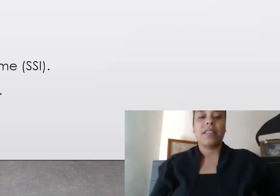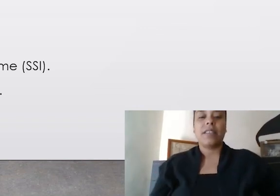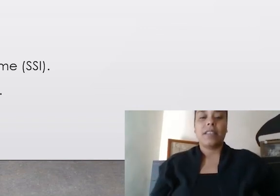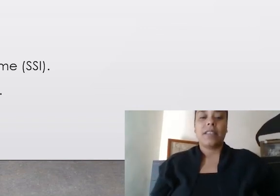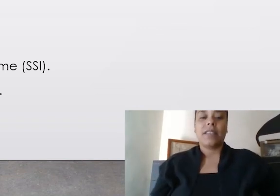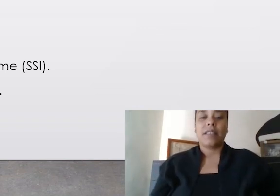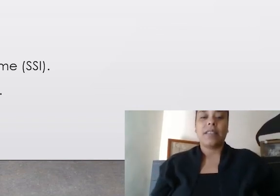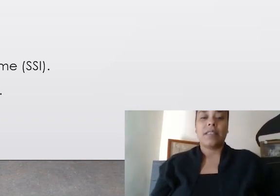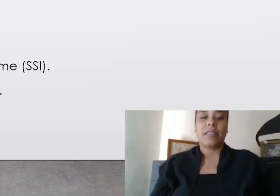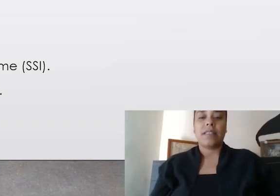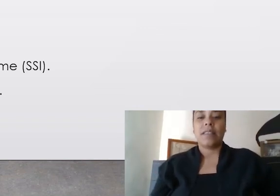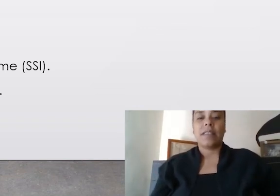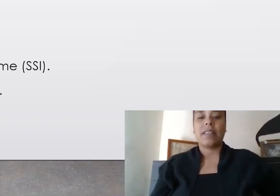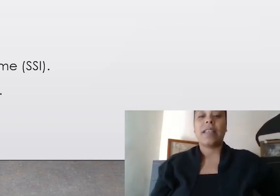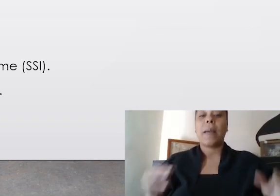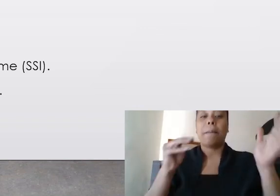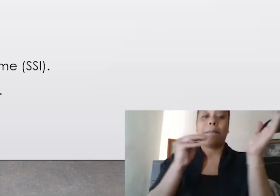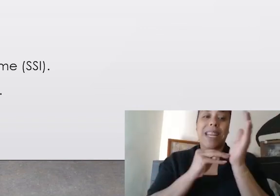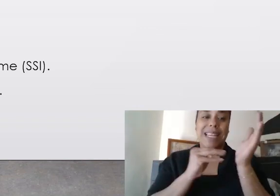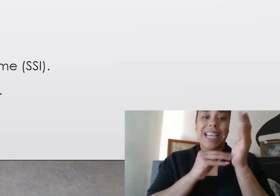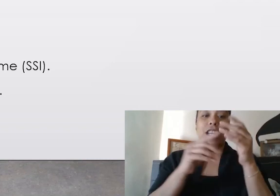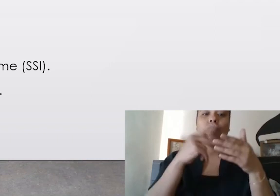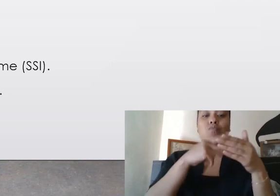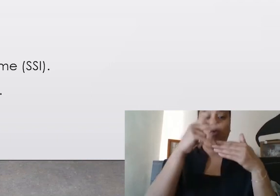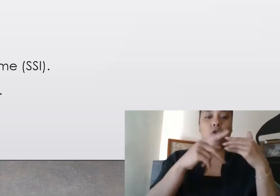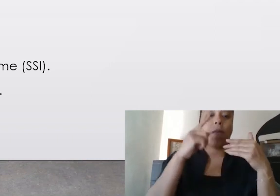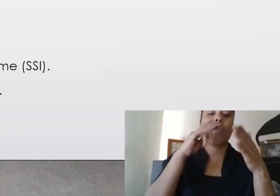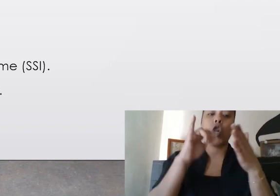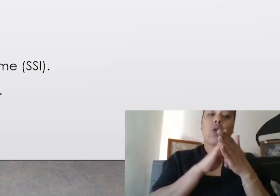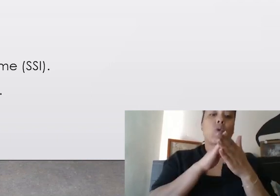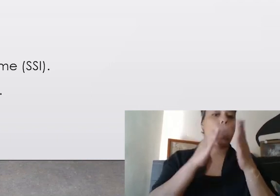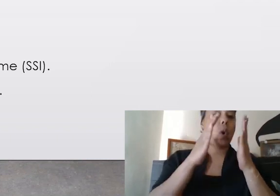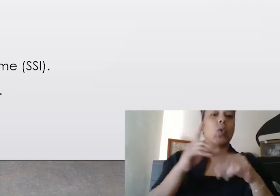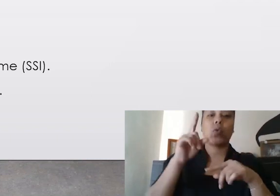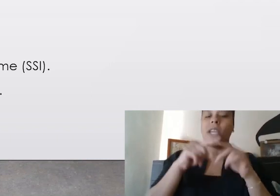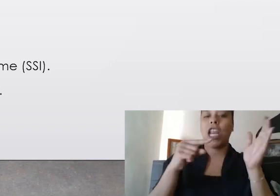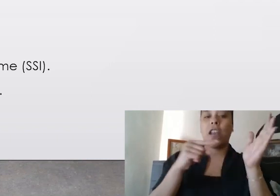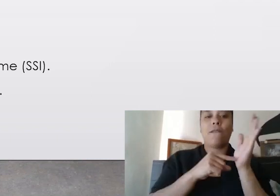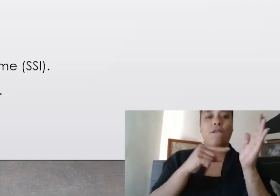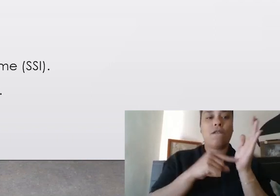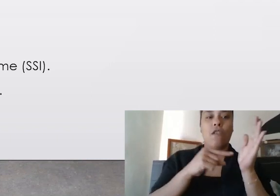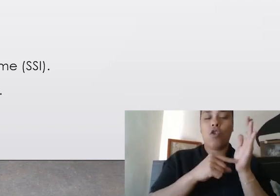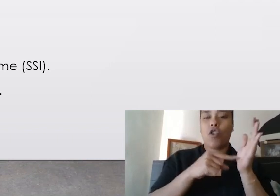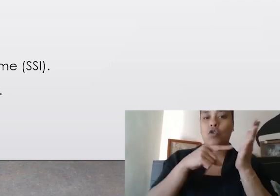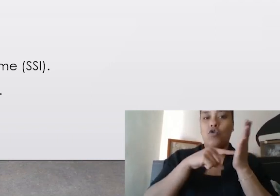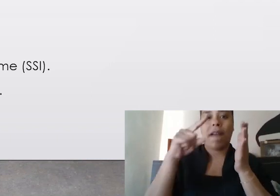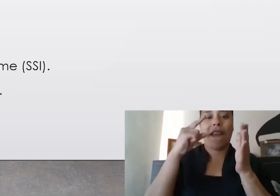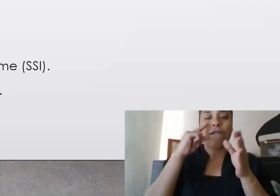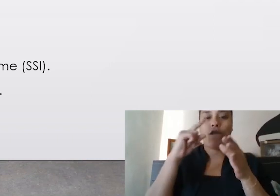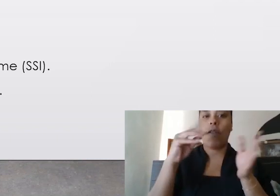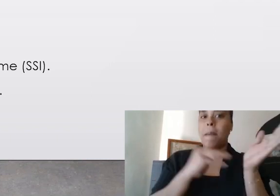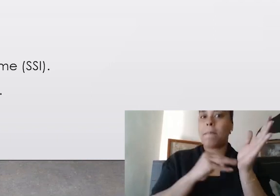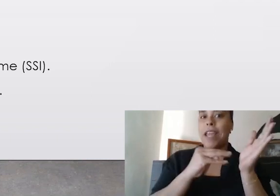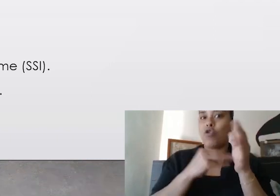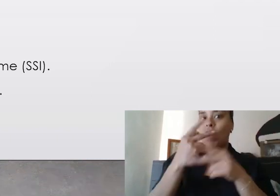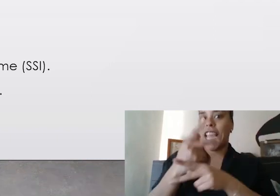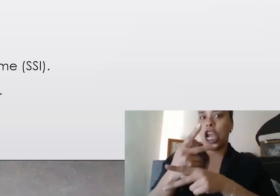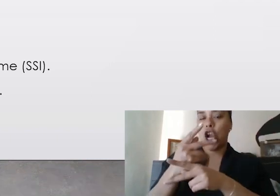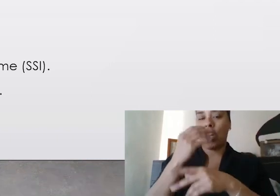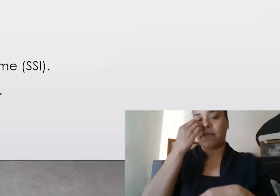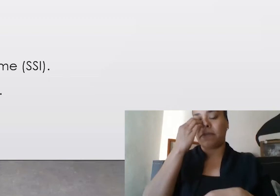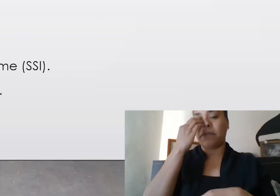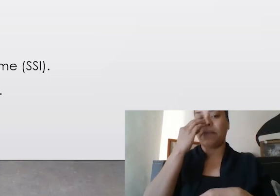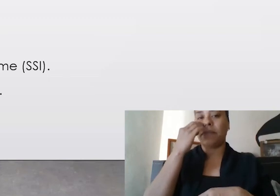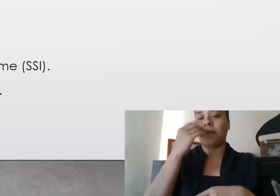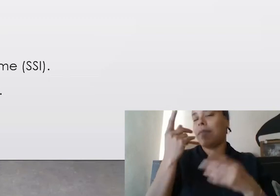Medicaid is a program for New Yorkers who can't afford to pay for their medical care. That's just the simple term. You know, you